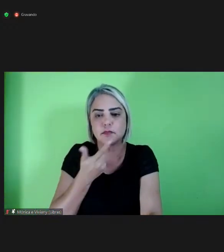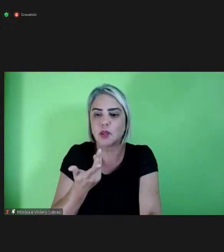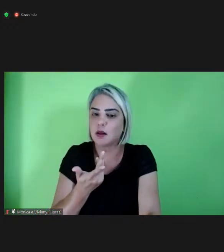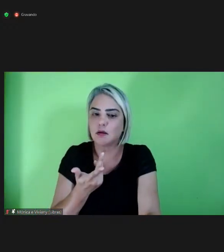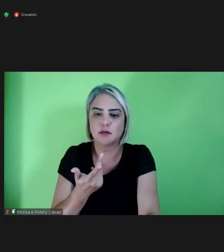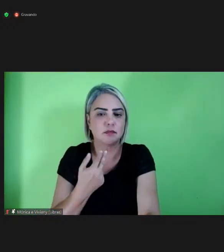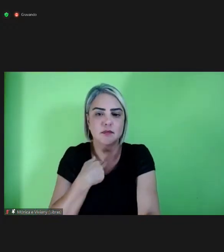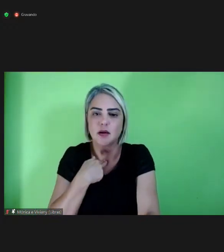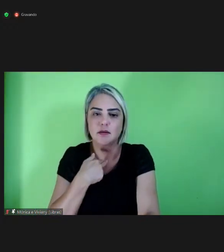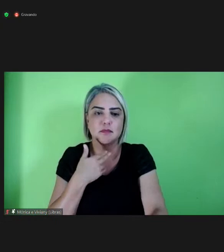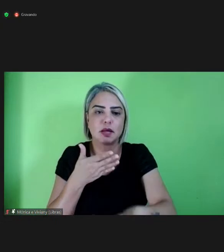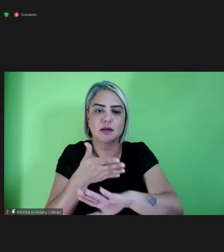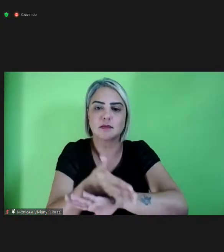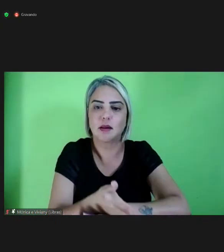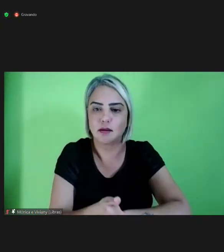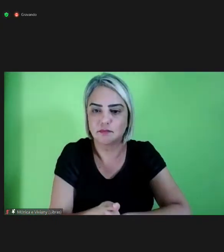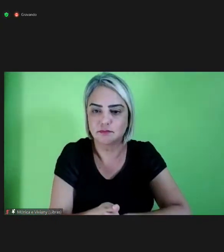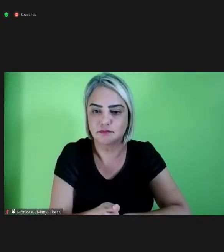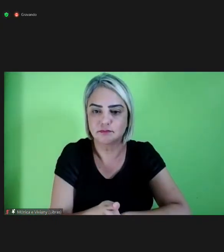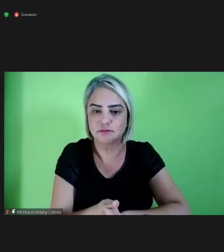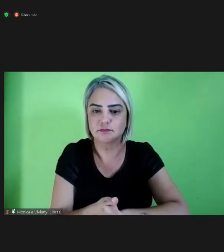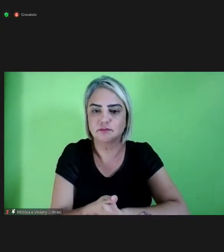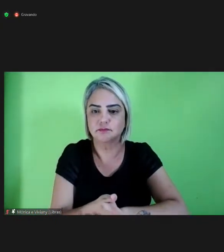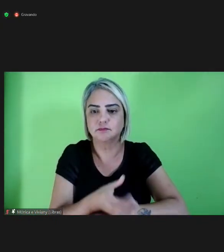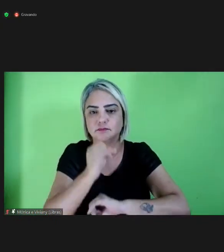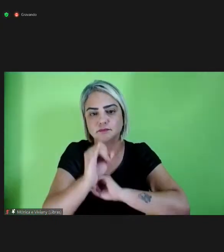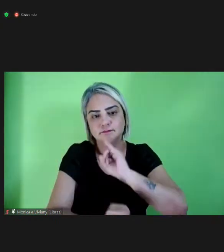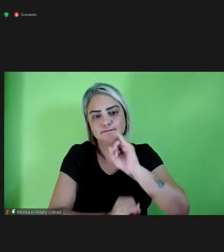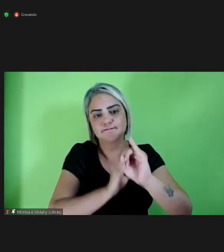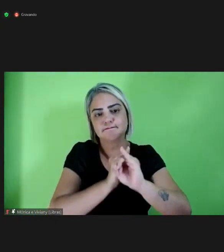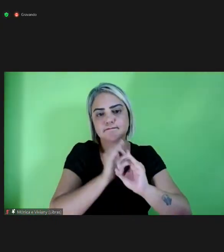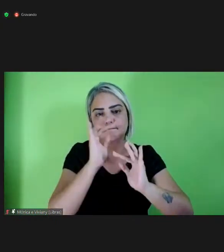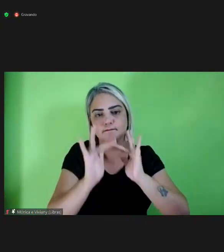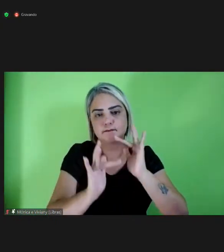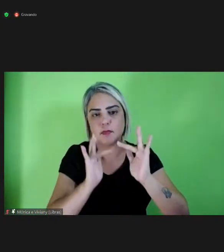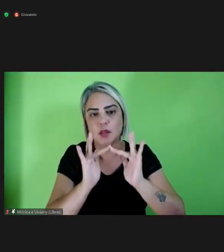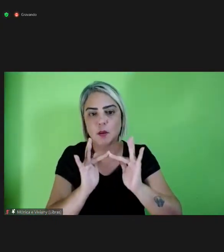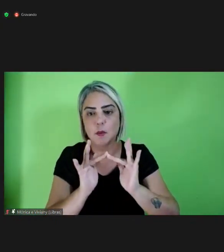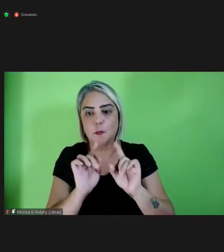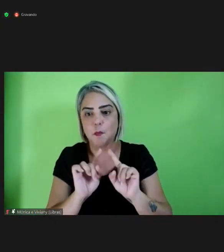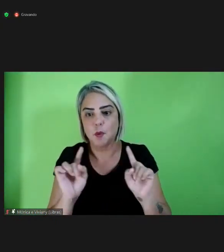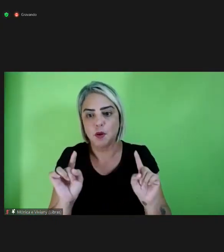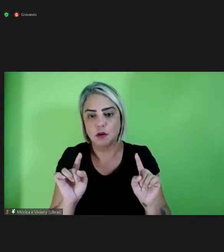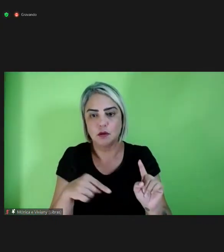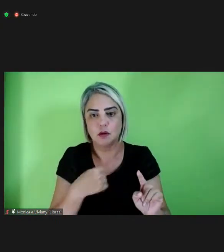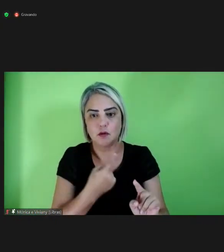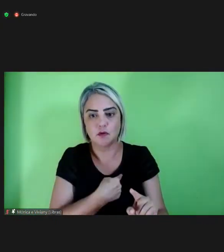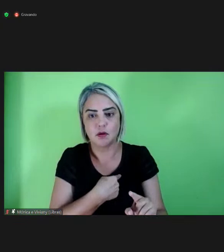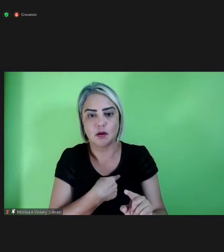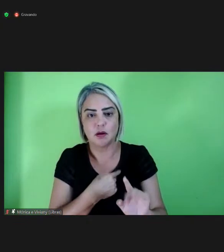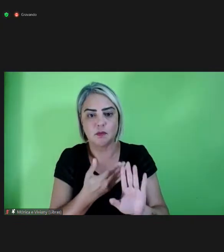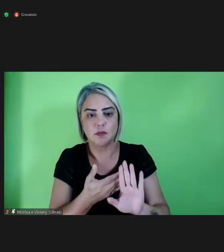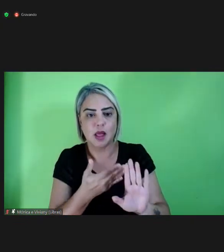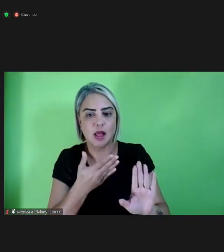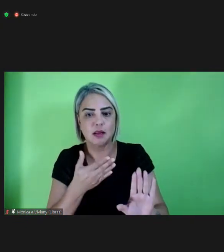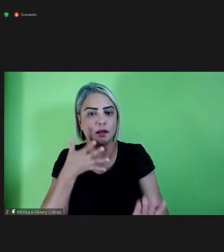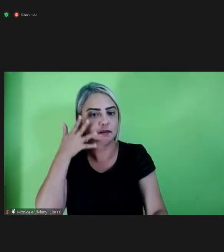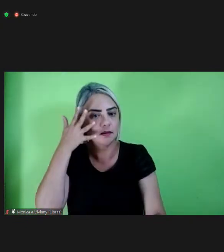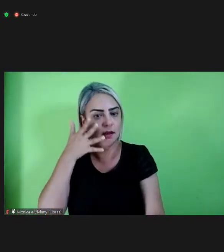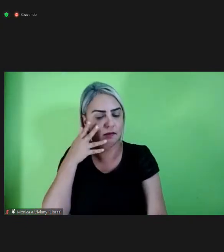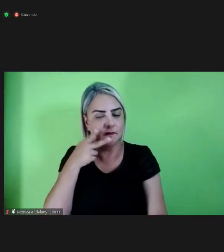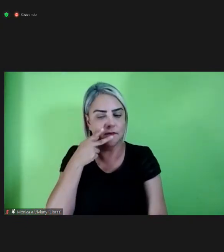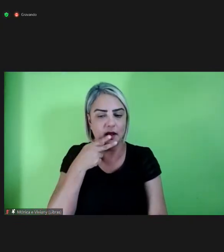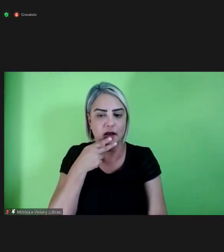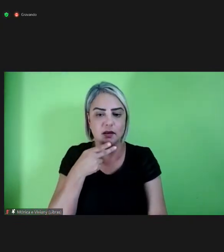and unfortunately, they couldn't stay connected. So for this reason,